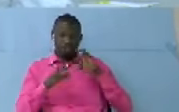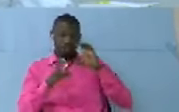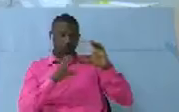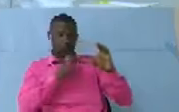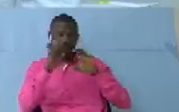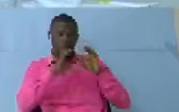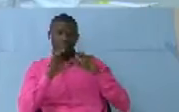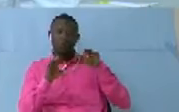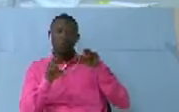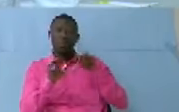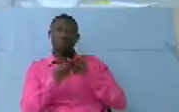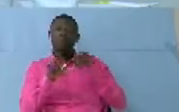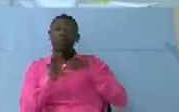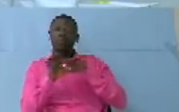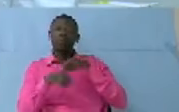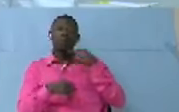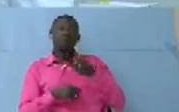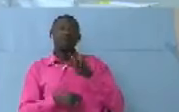That